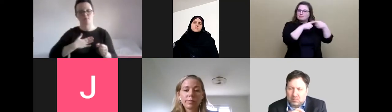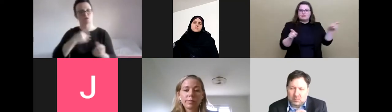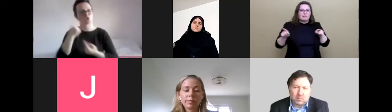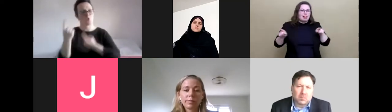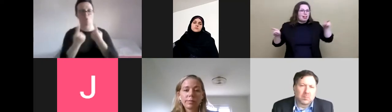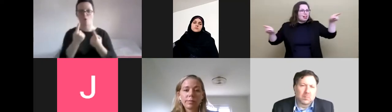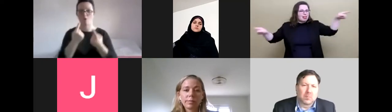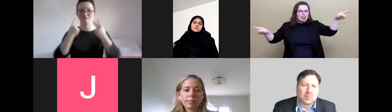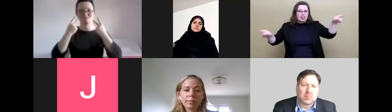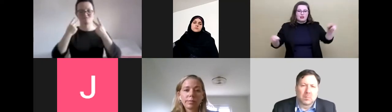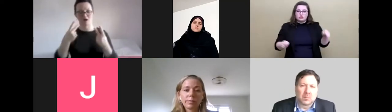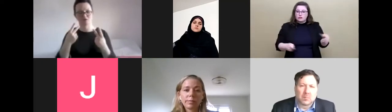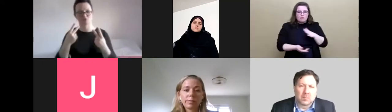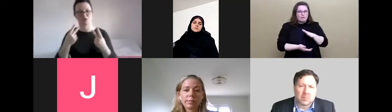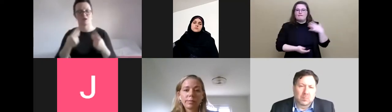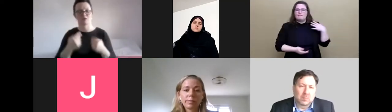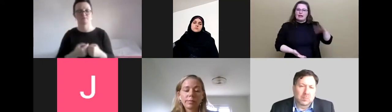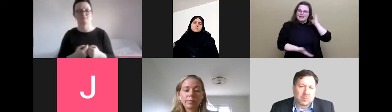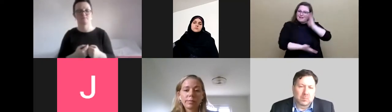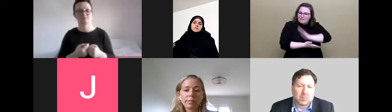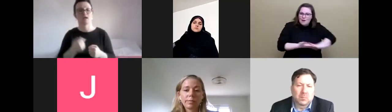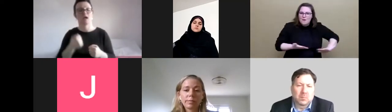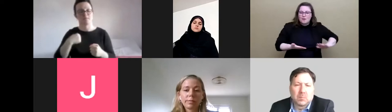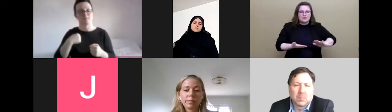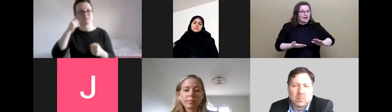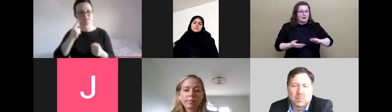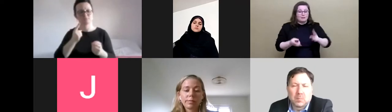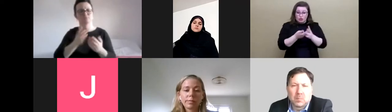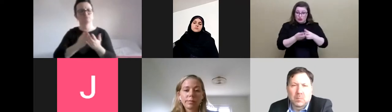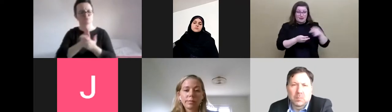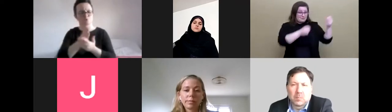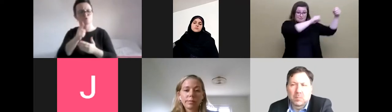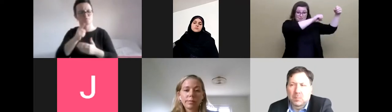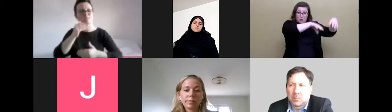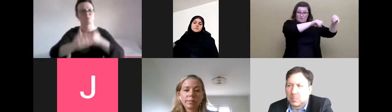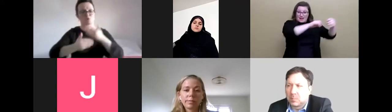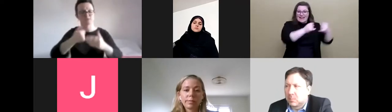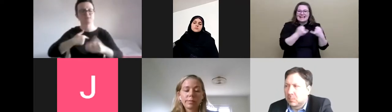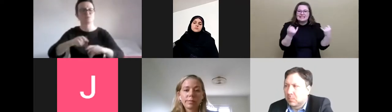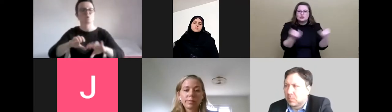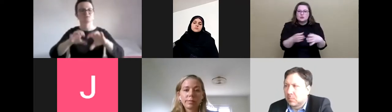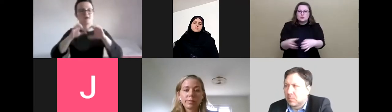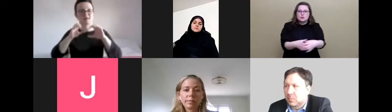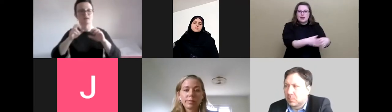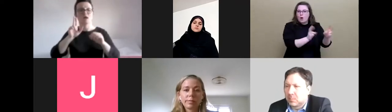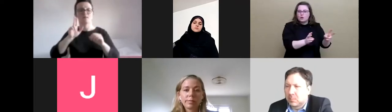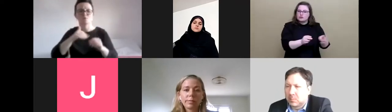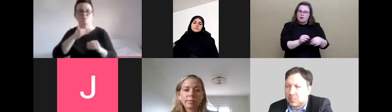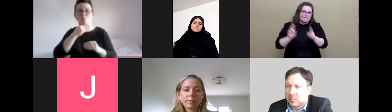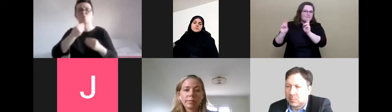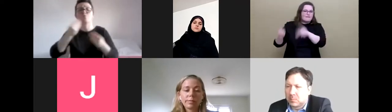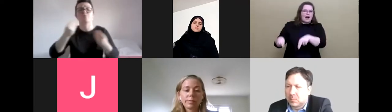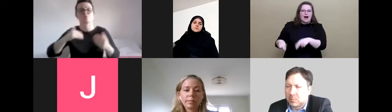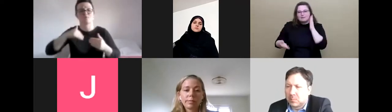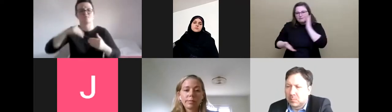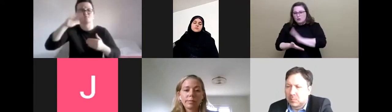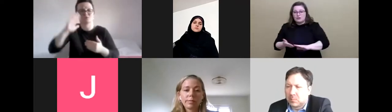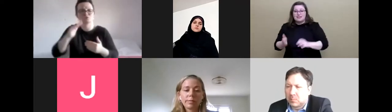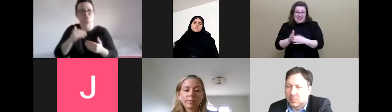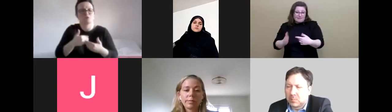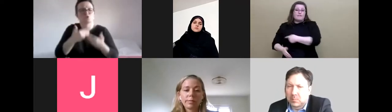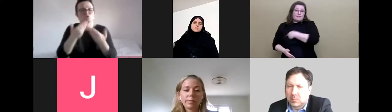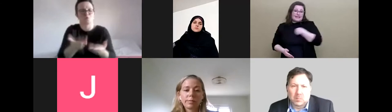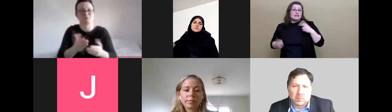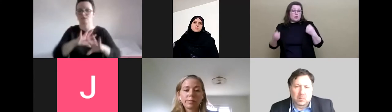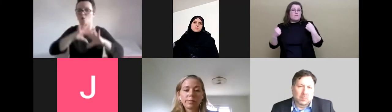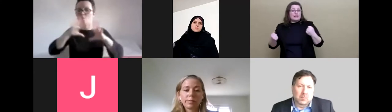on reconciliation, the institutions don't either. This is why our cooperation is very important. And throughout this